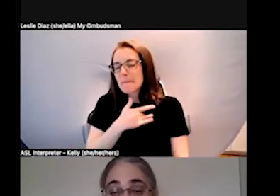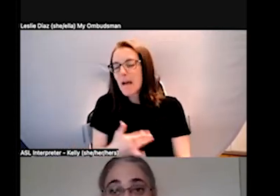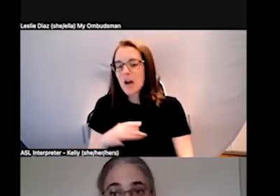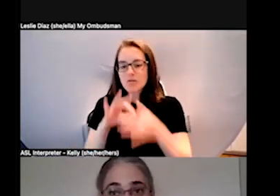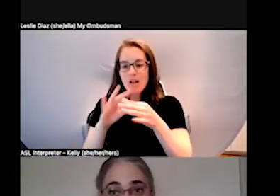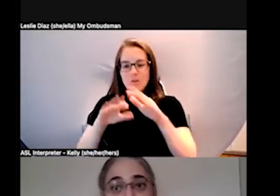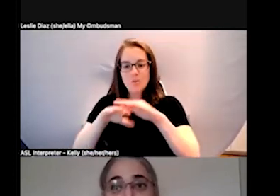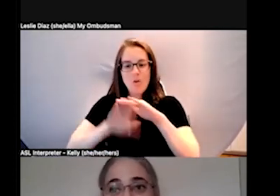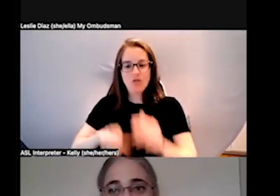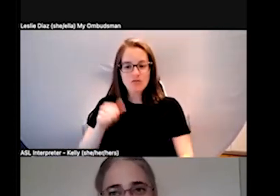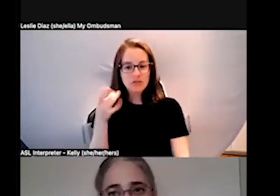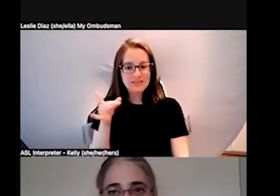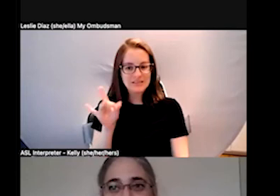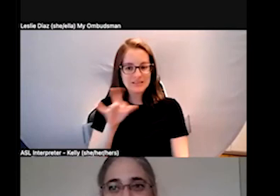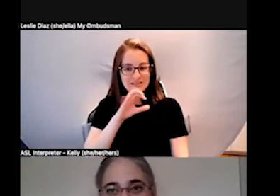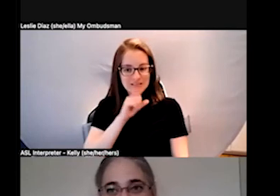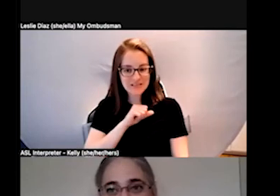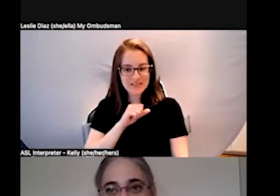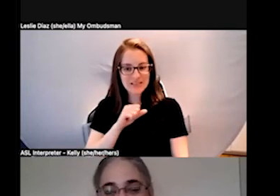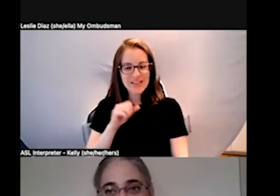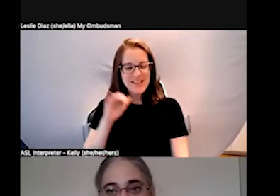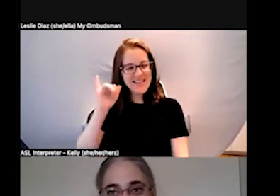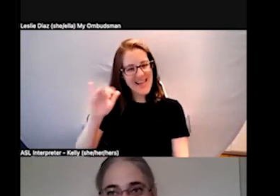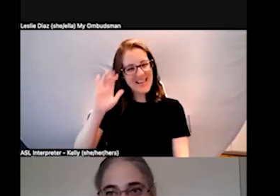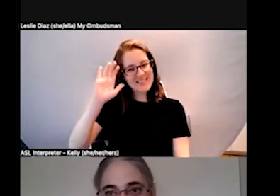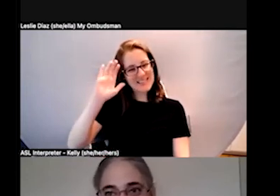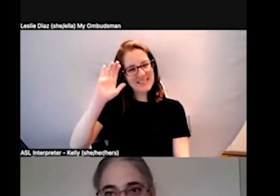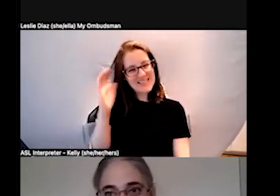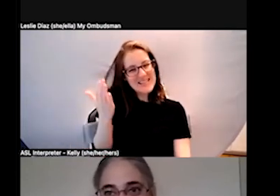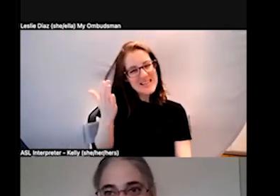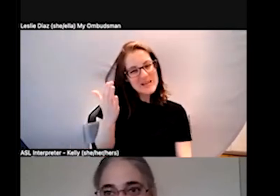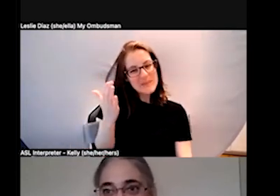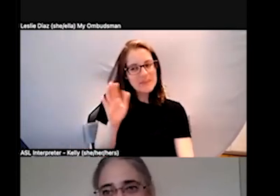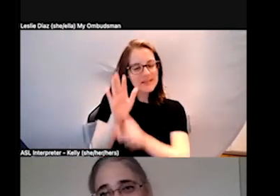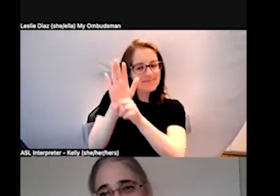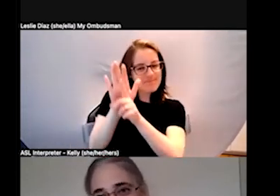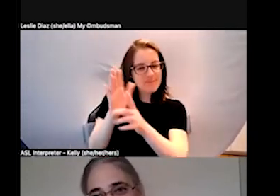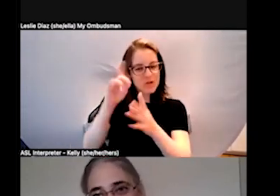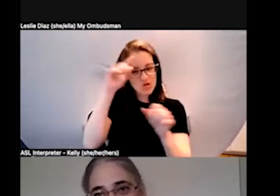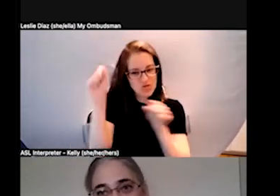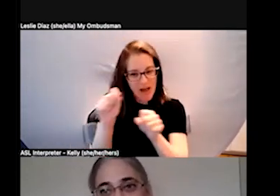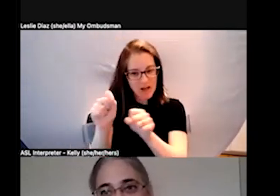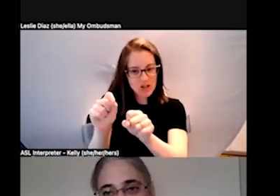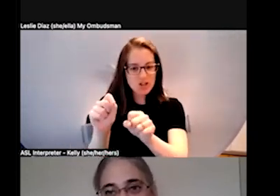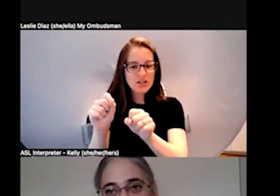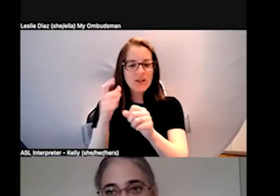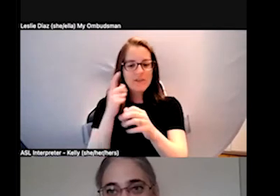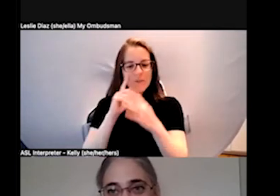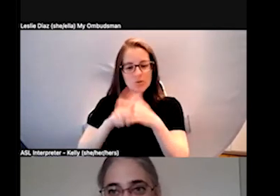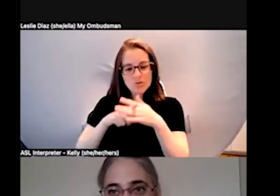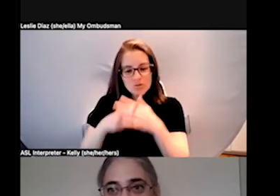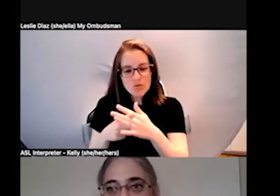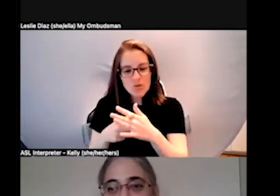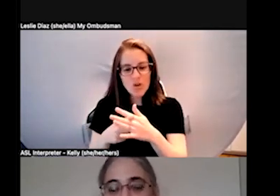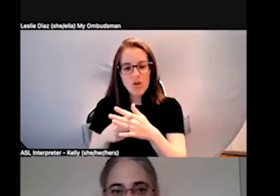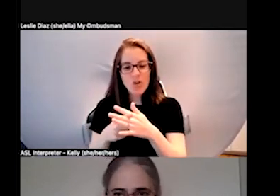That sort of seems to be a gateway tactic in a lot of places. We are unfortunately also starting to